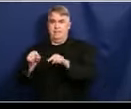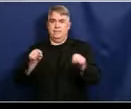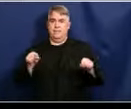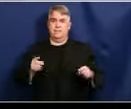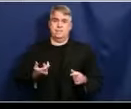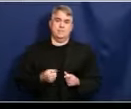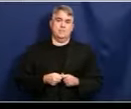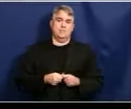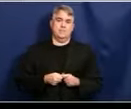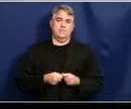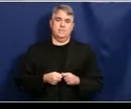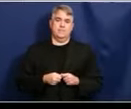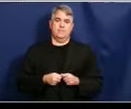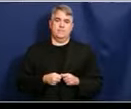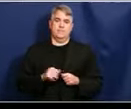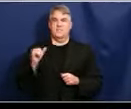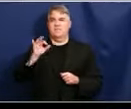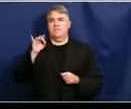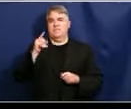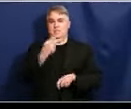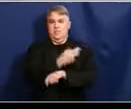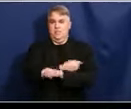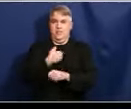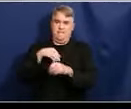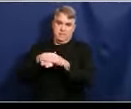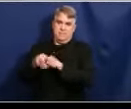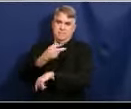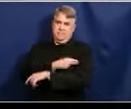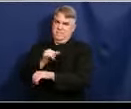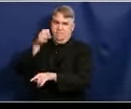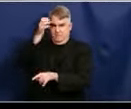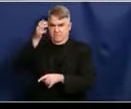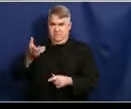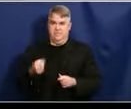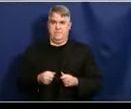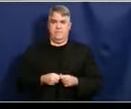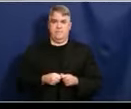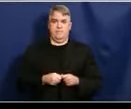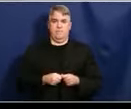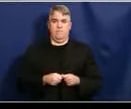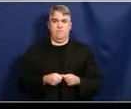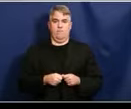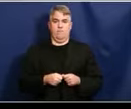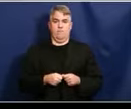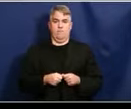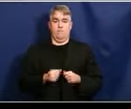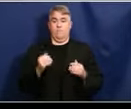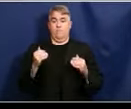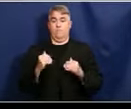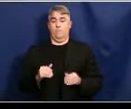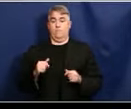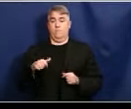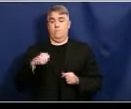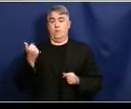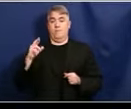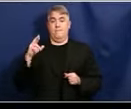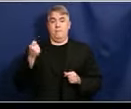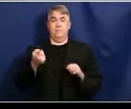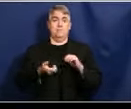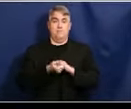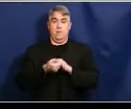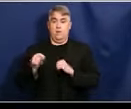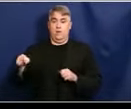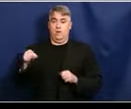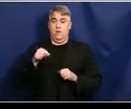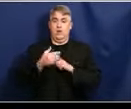influenza vaccine. And then the next bucket are pharmacies that are partners with the county.